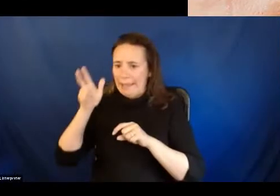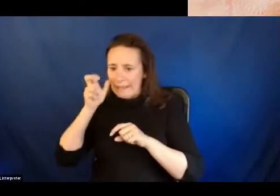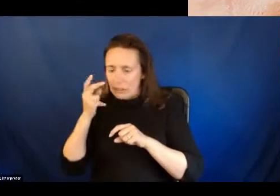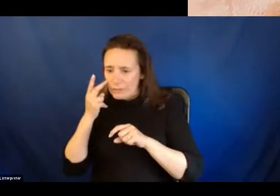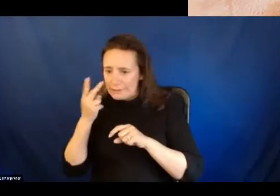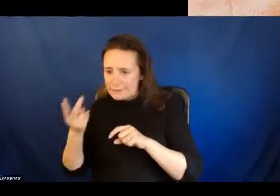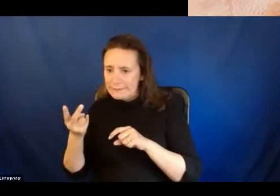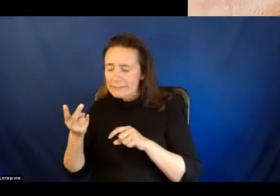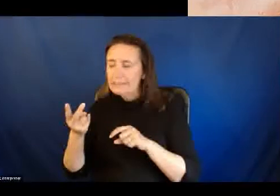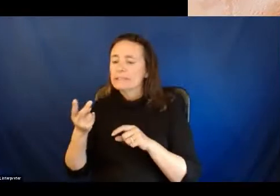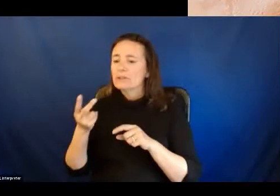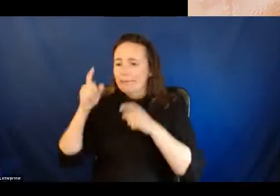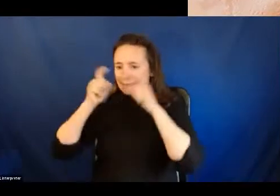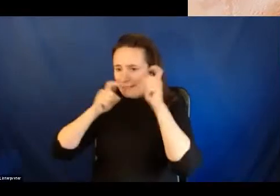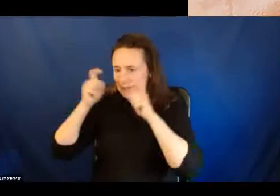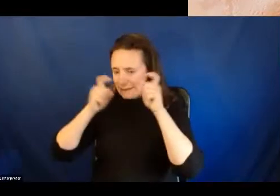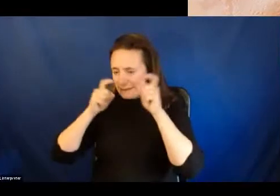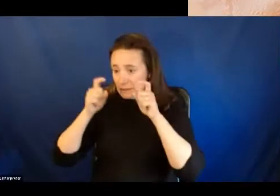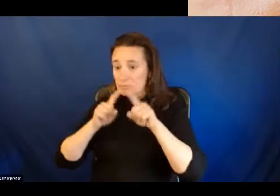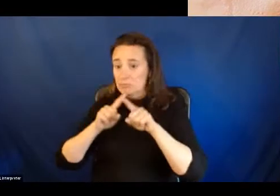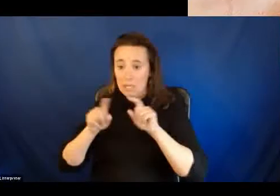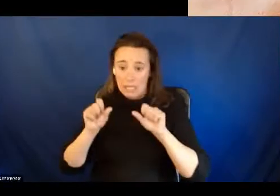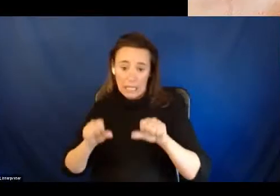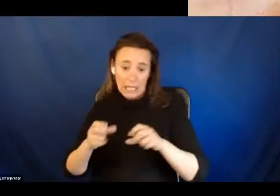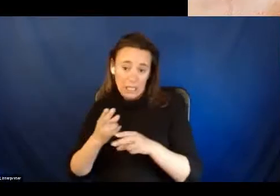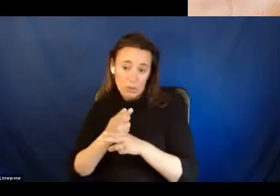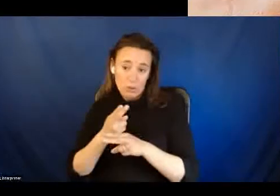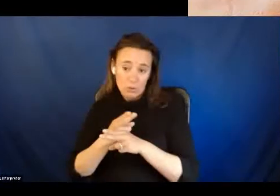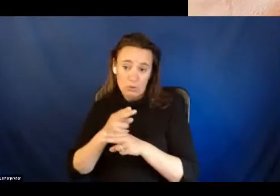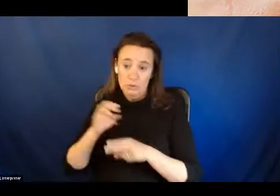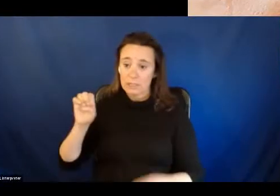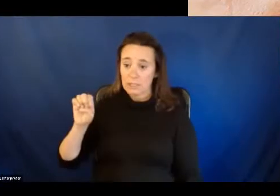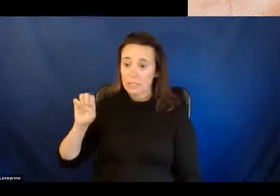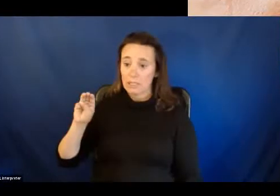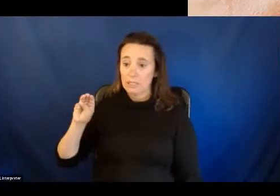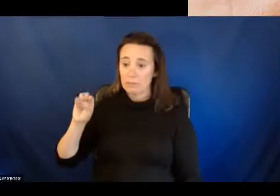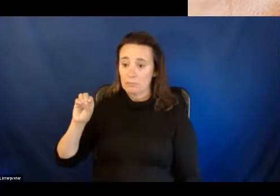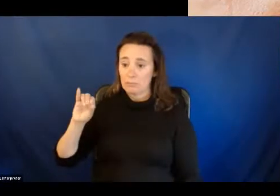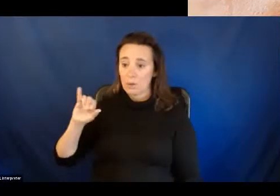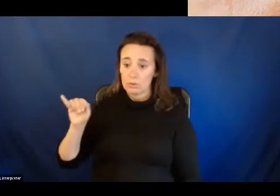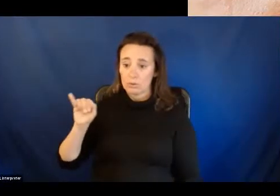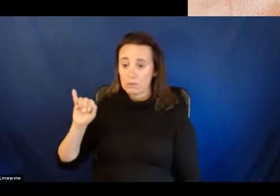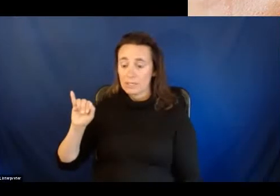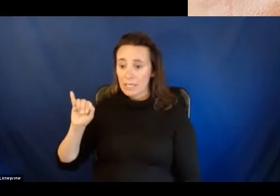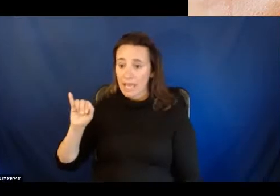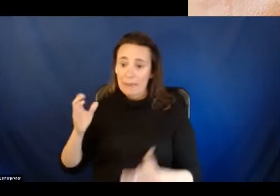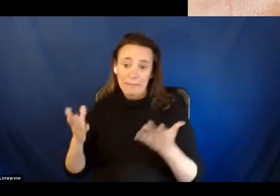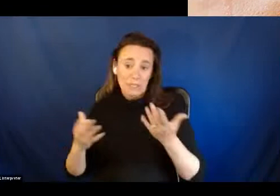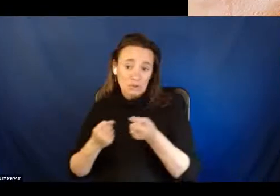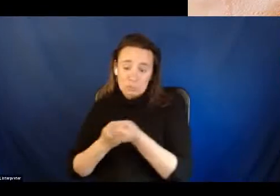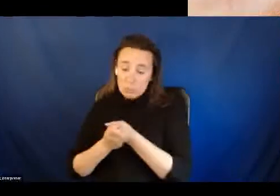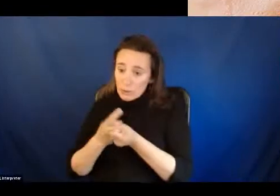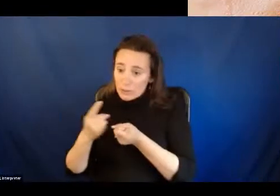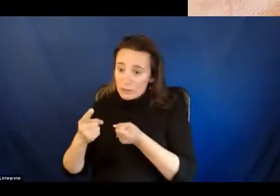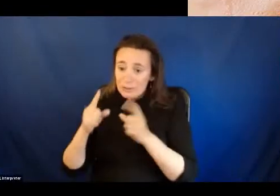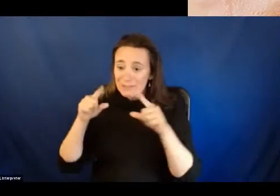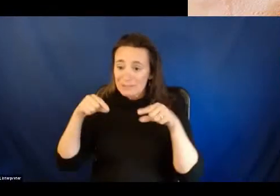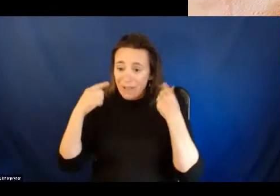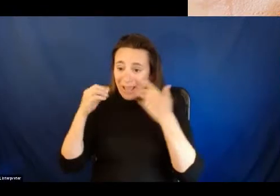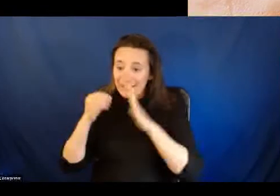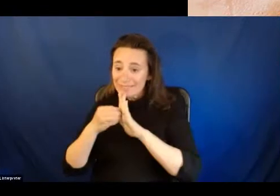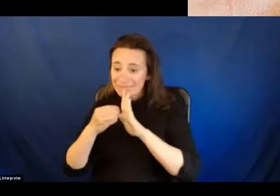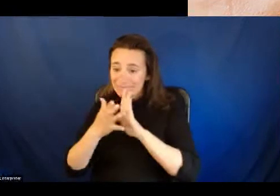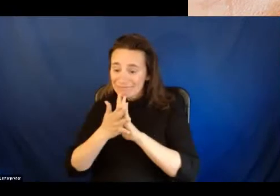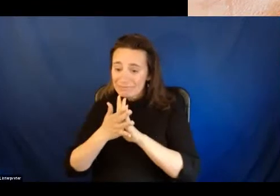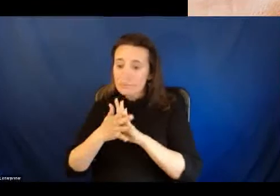use emojis, that could be helpful to say like, I'm here to support you, smiley face, or what's coming up for you right now.